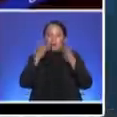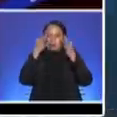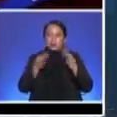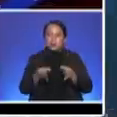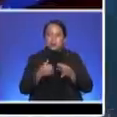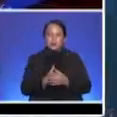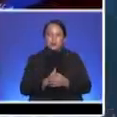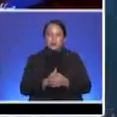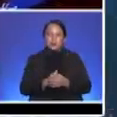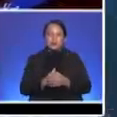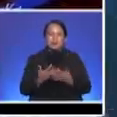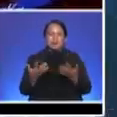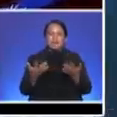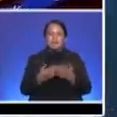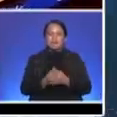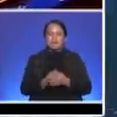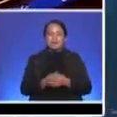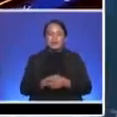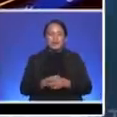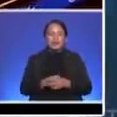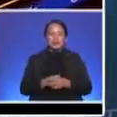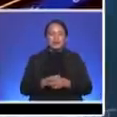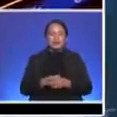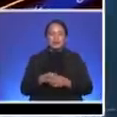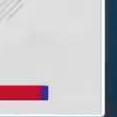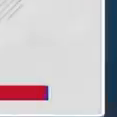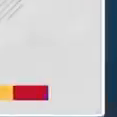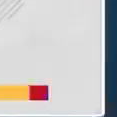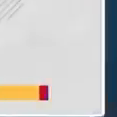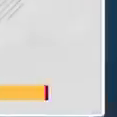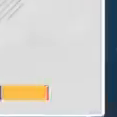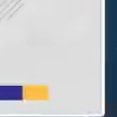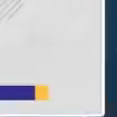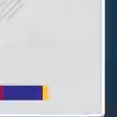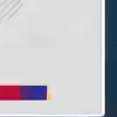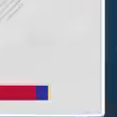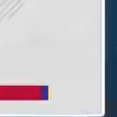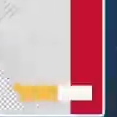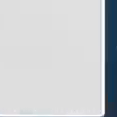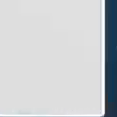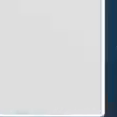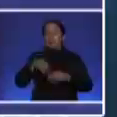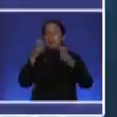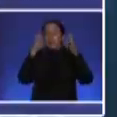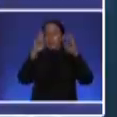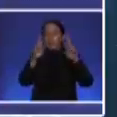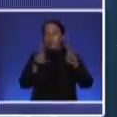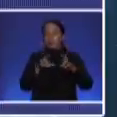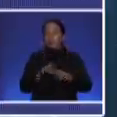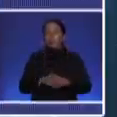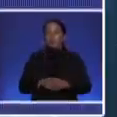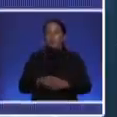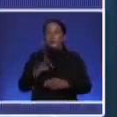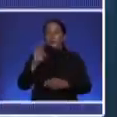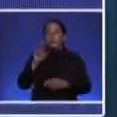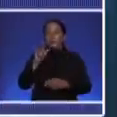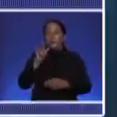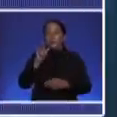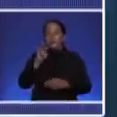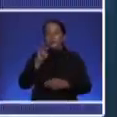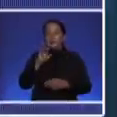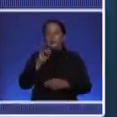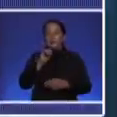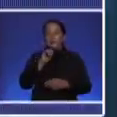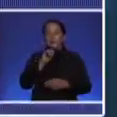as he calls it, no, neither admin nor opposition has muddled his narrative, no, and you